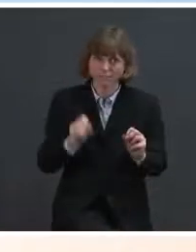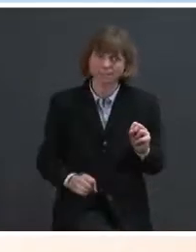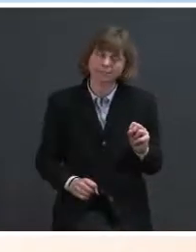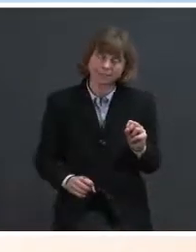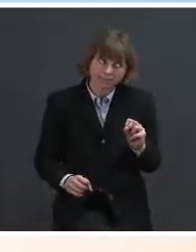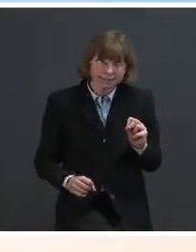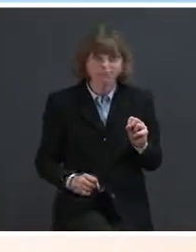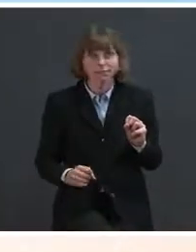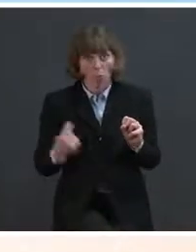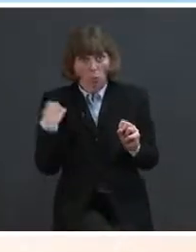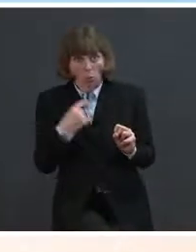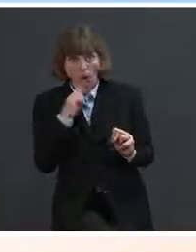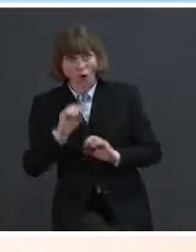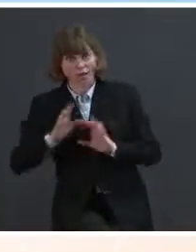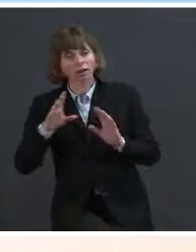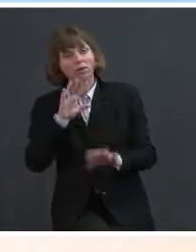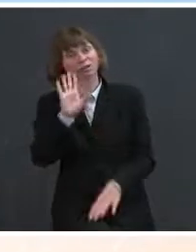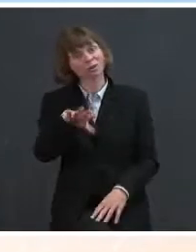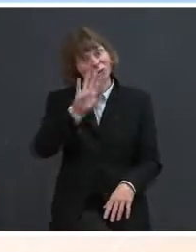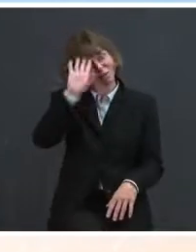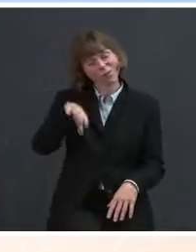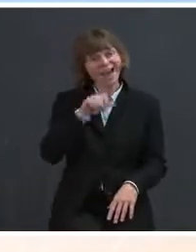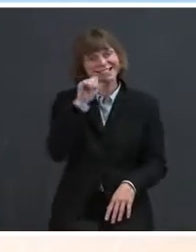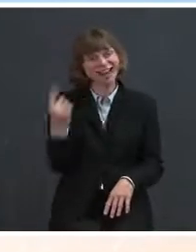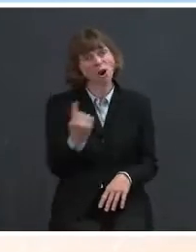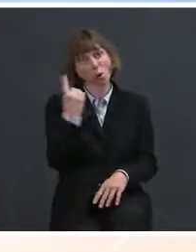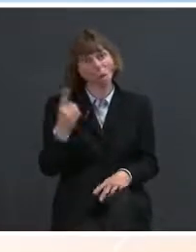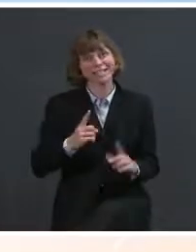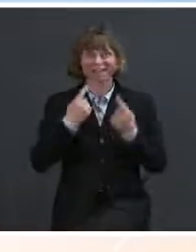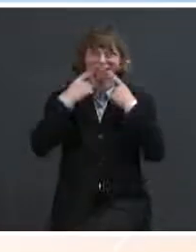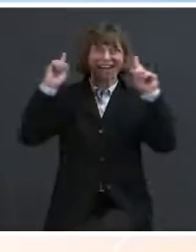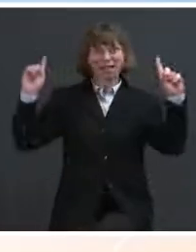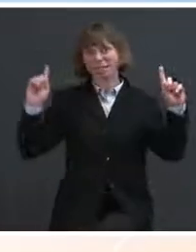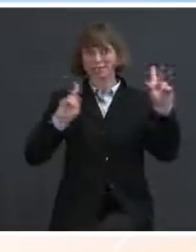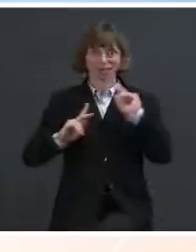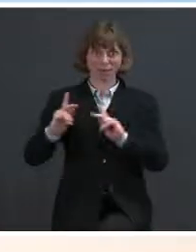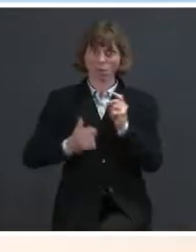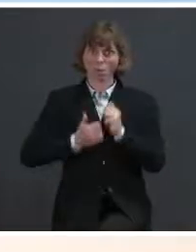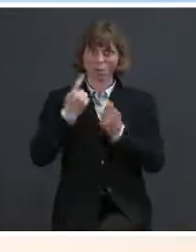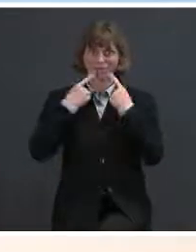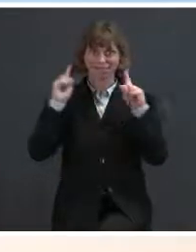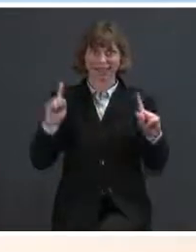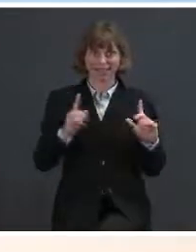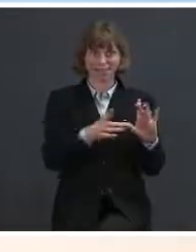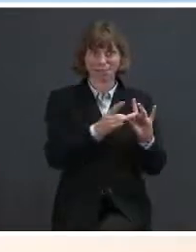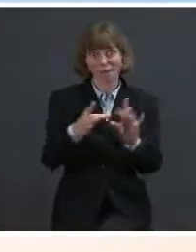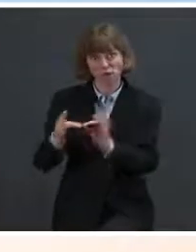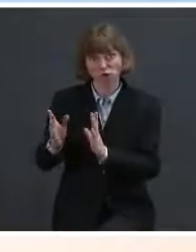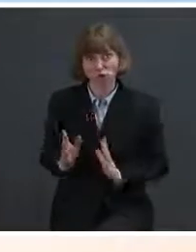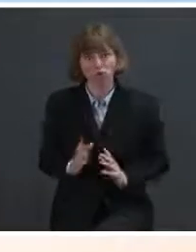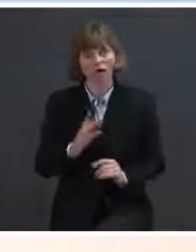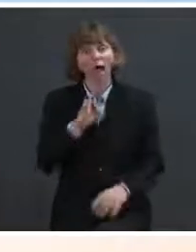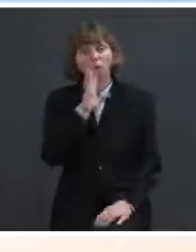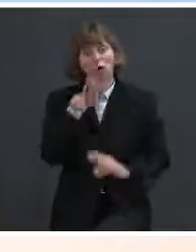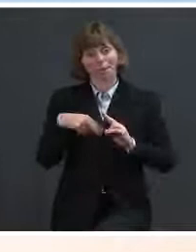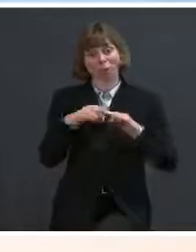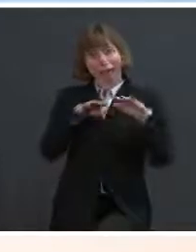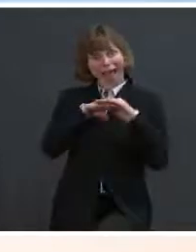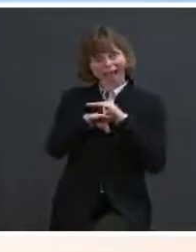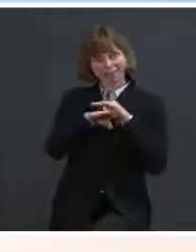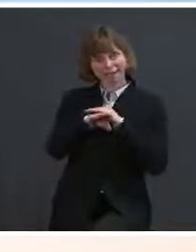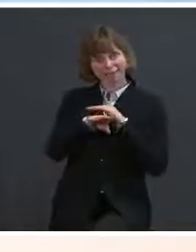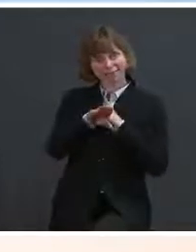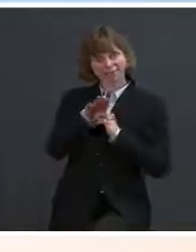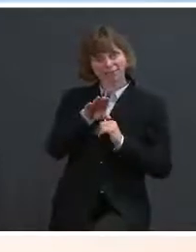not always famous people who are the most effective messengers. And so when I was talking about access, what I was getting at is that